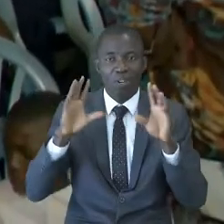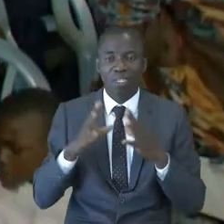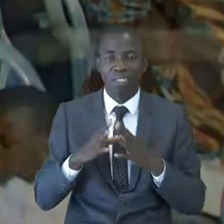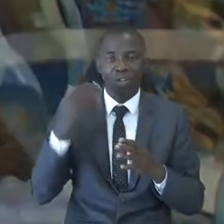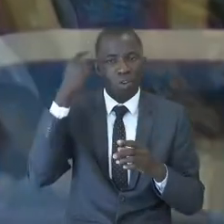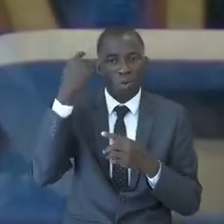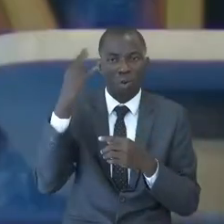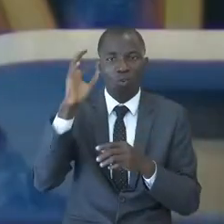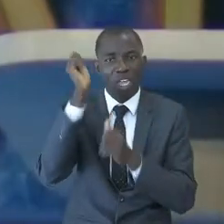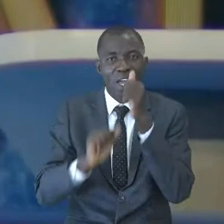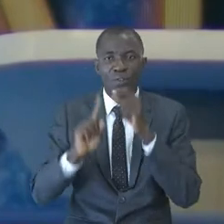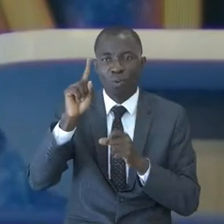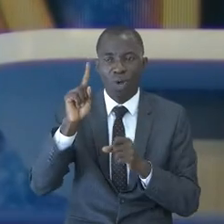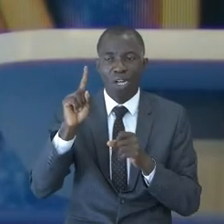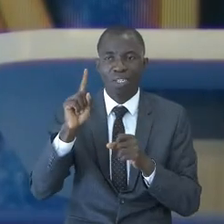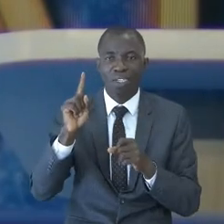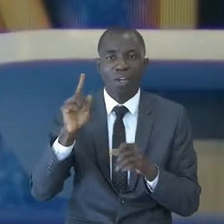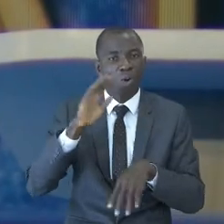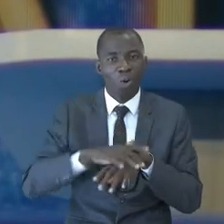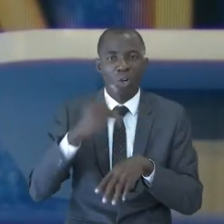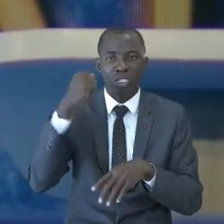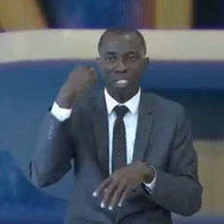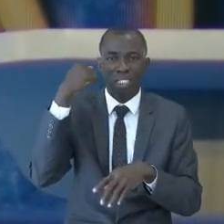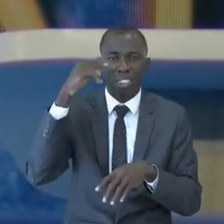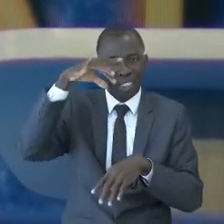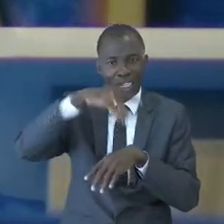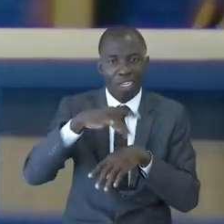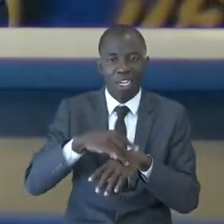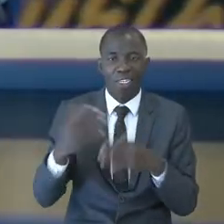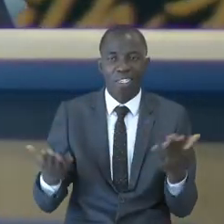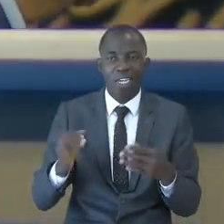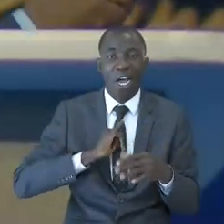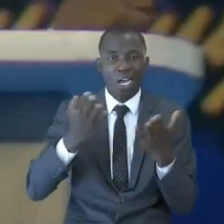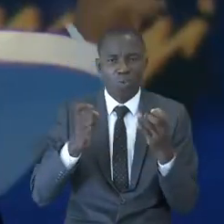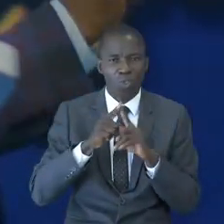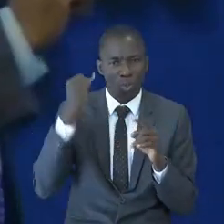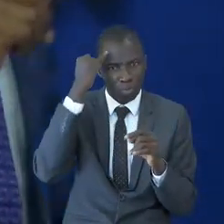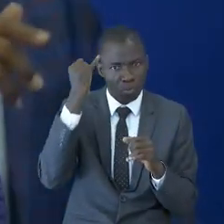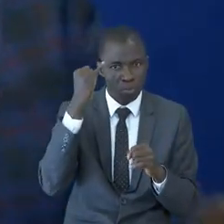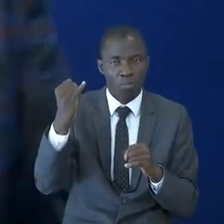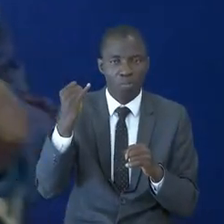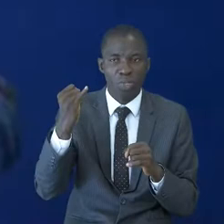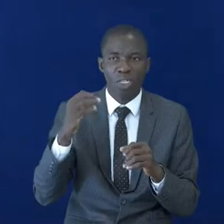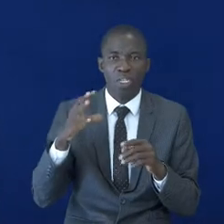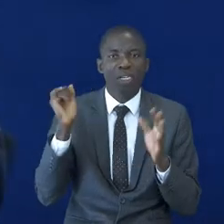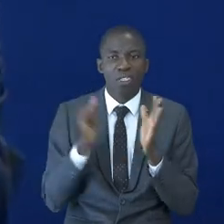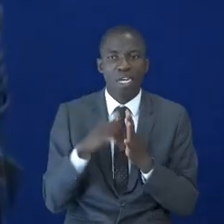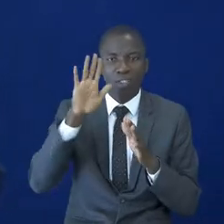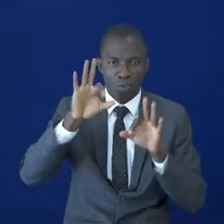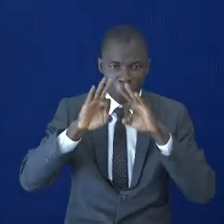of everyone on the face of the earth. I want you to imagine that your